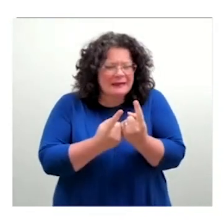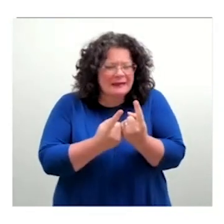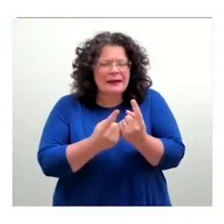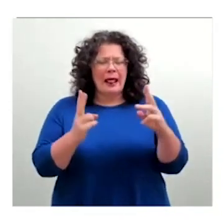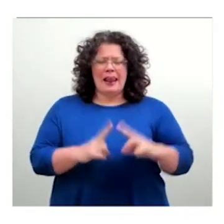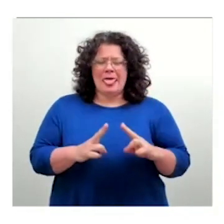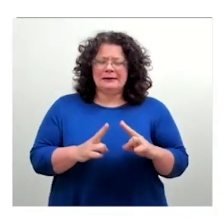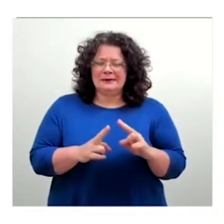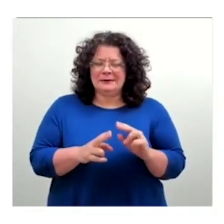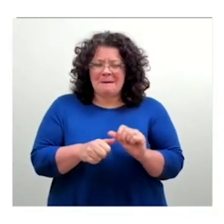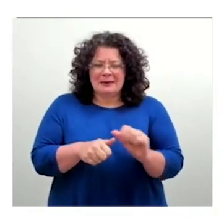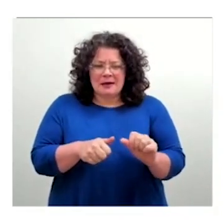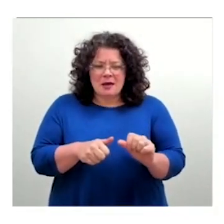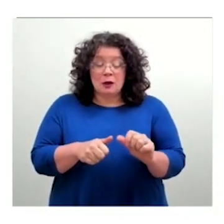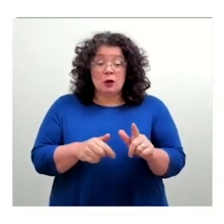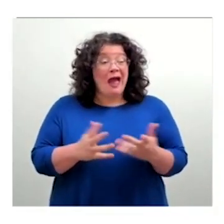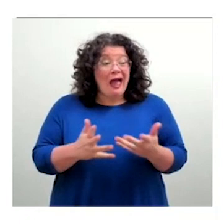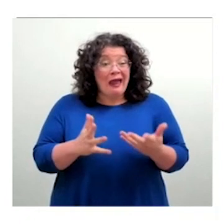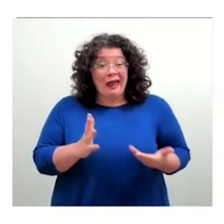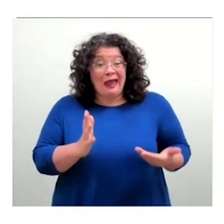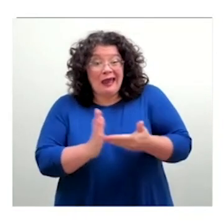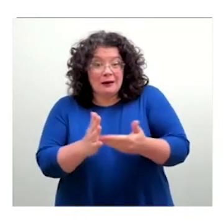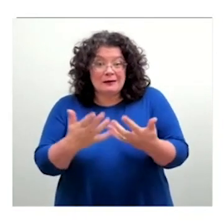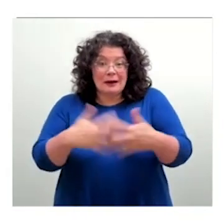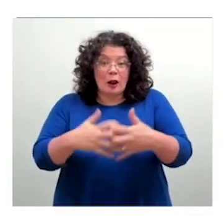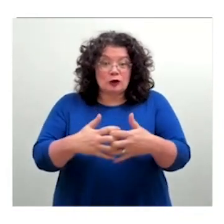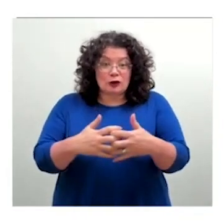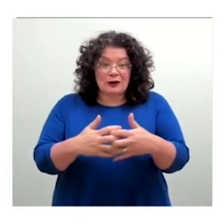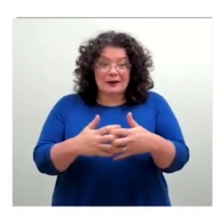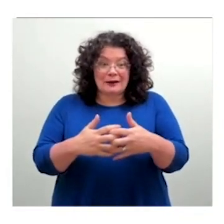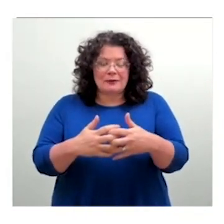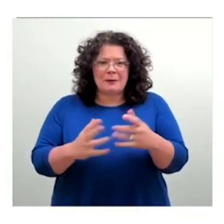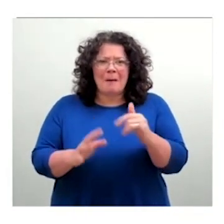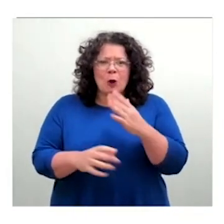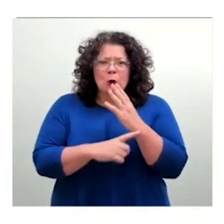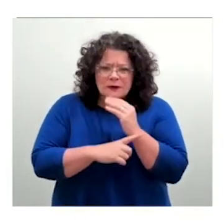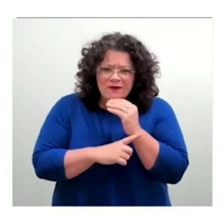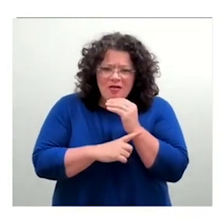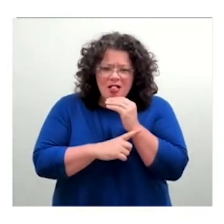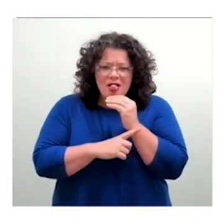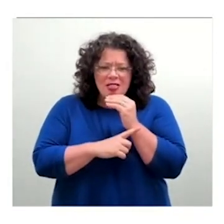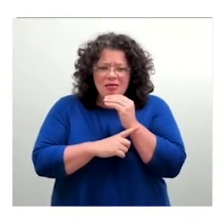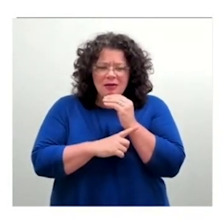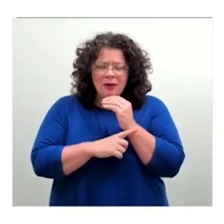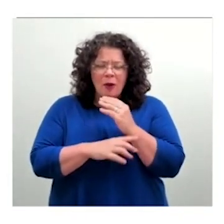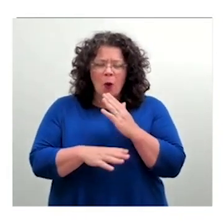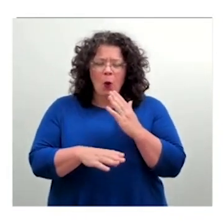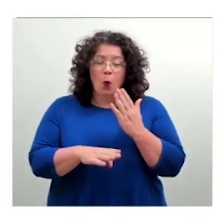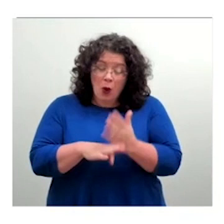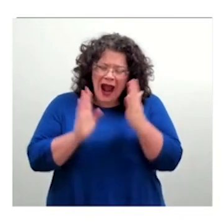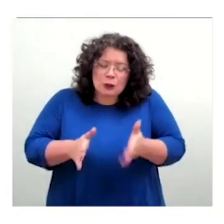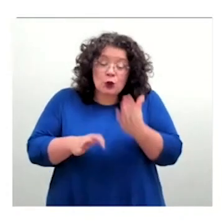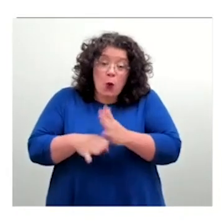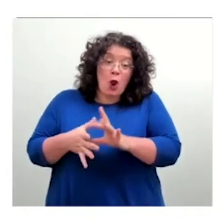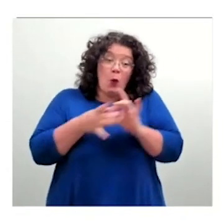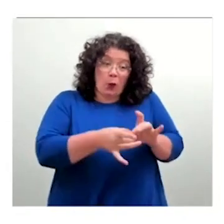work with the user's current workarounds and their familiarity of how they get about. So it